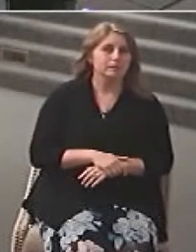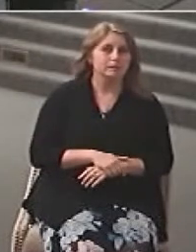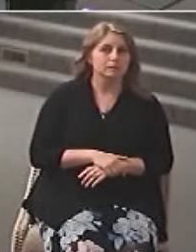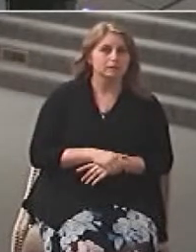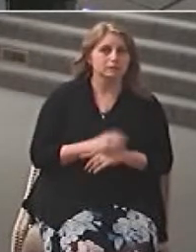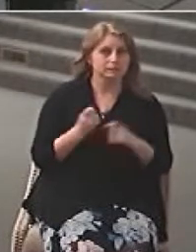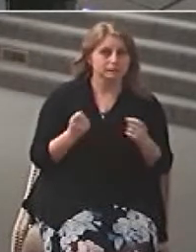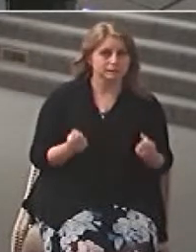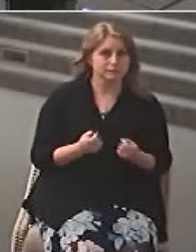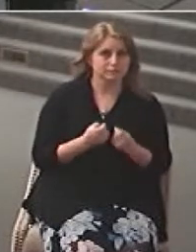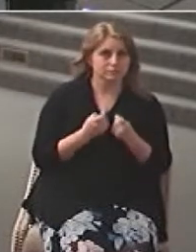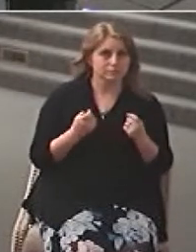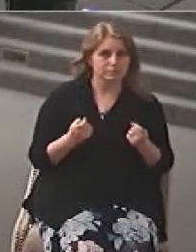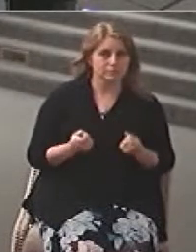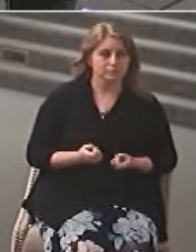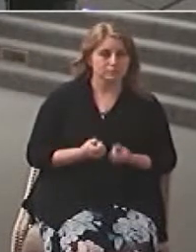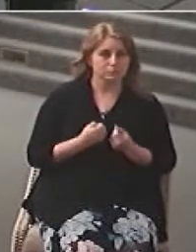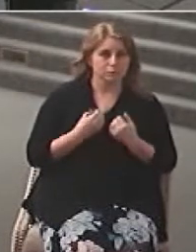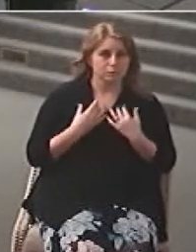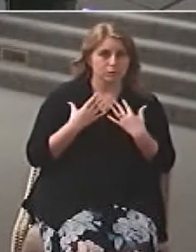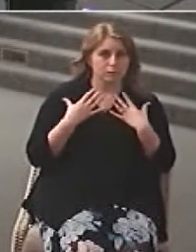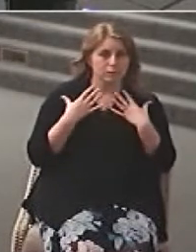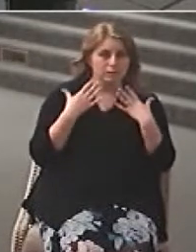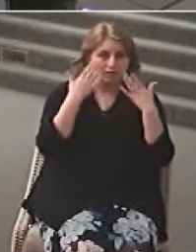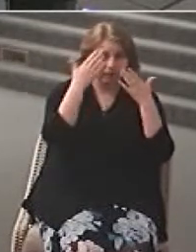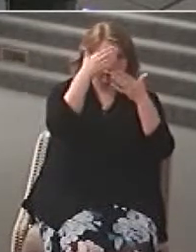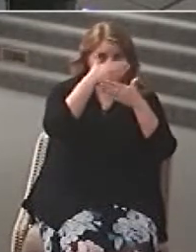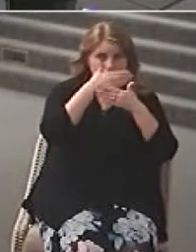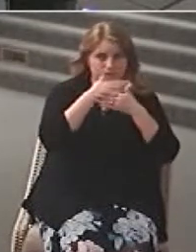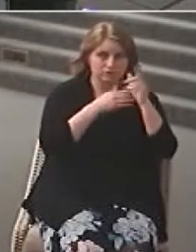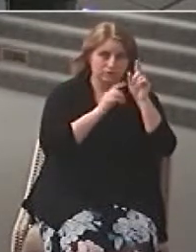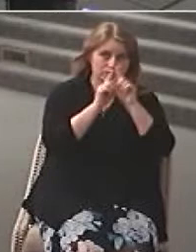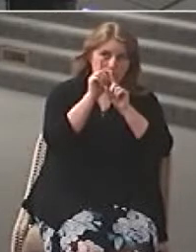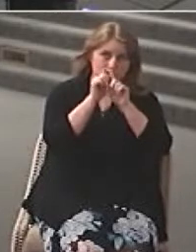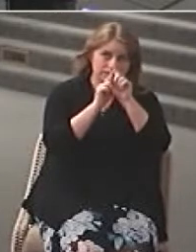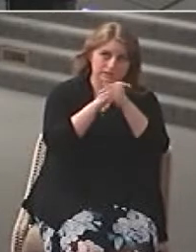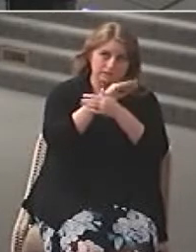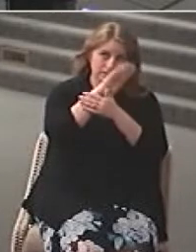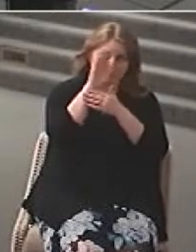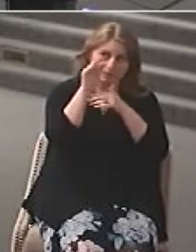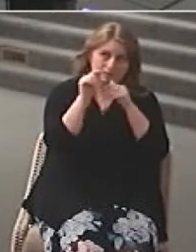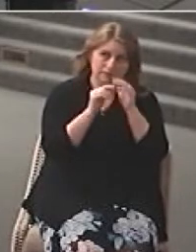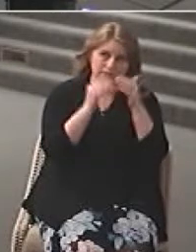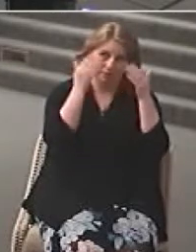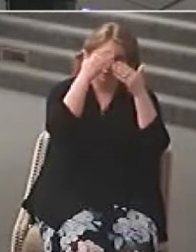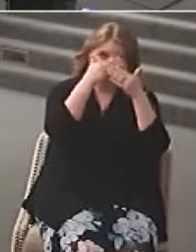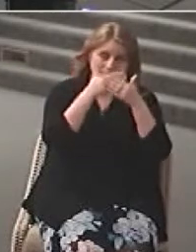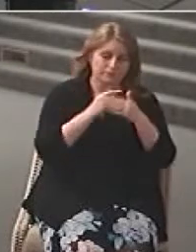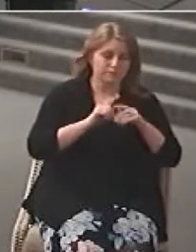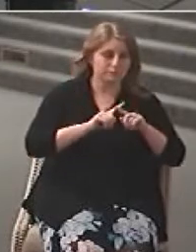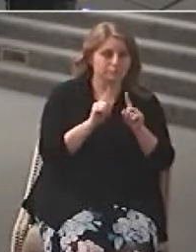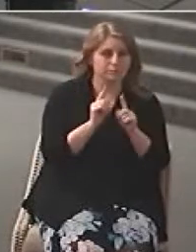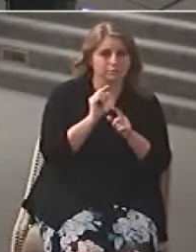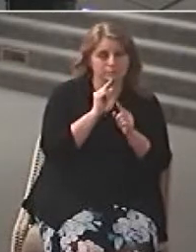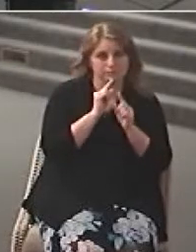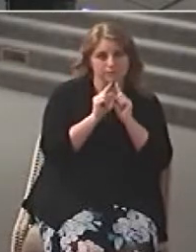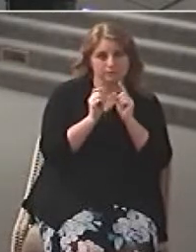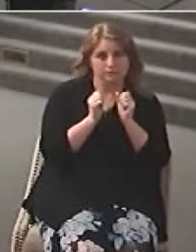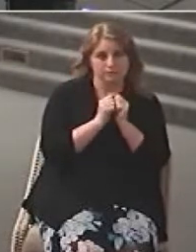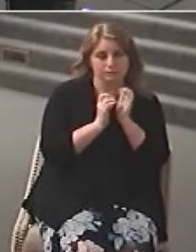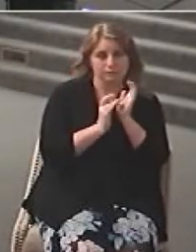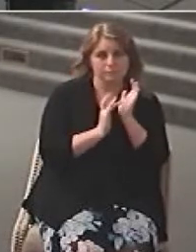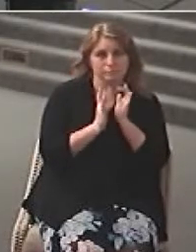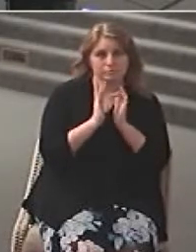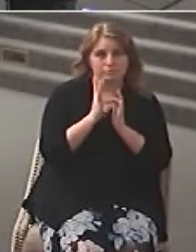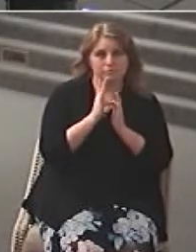The mist of sin may rise and hide the starry skies, but just a little talk